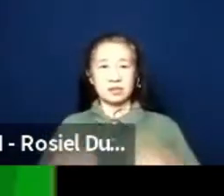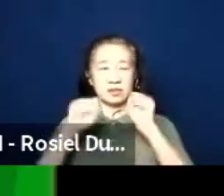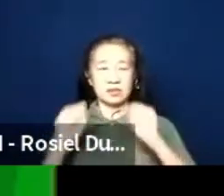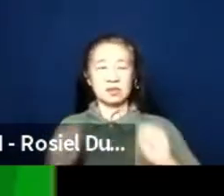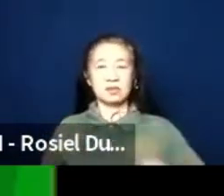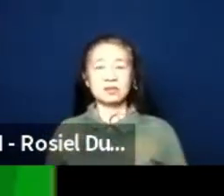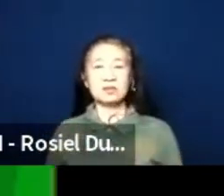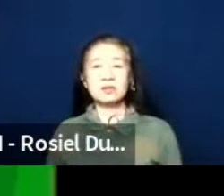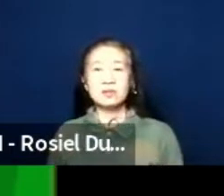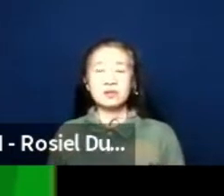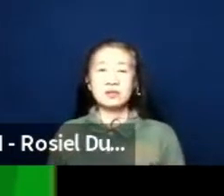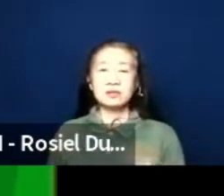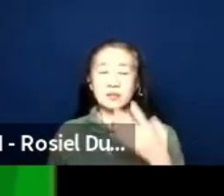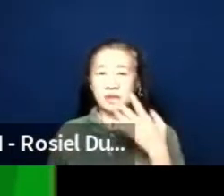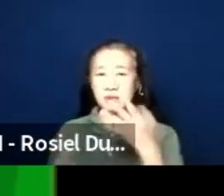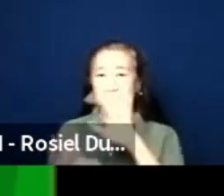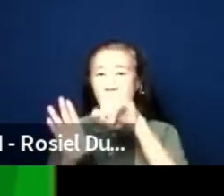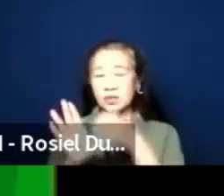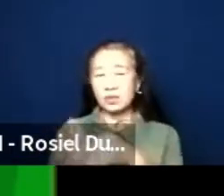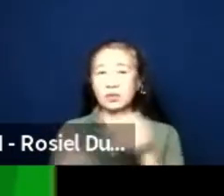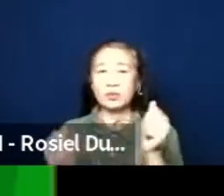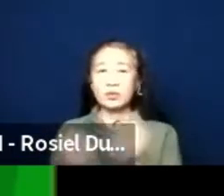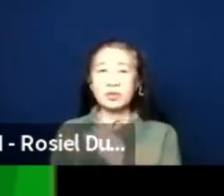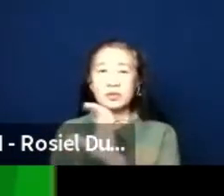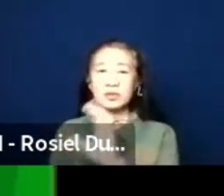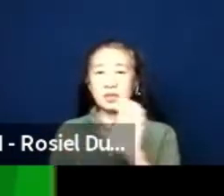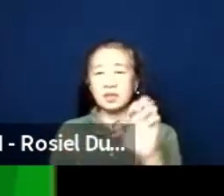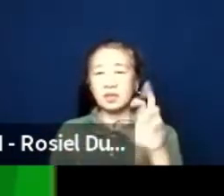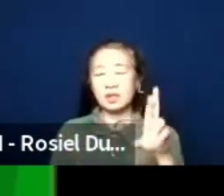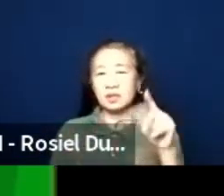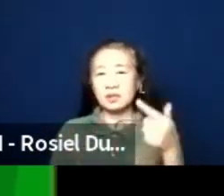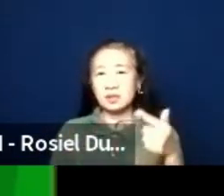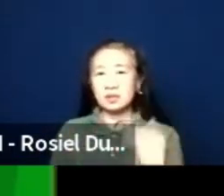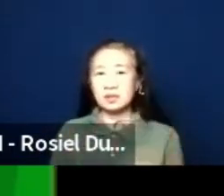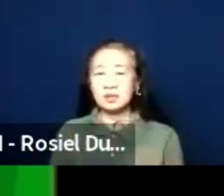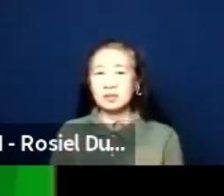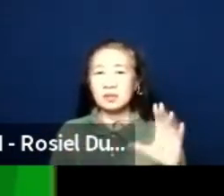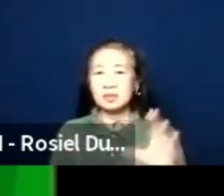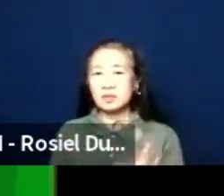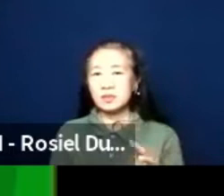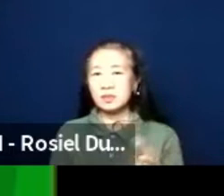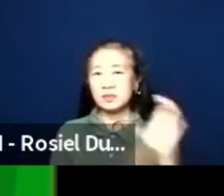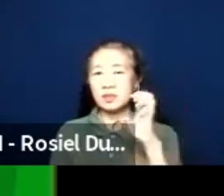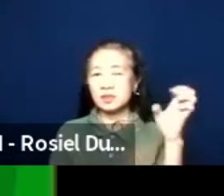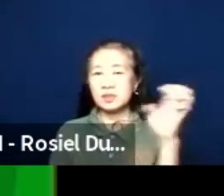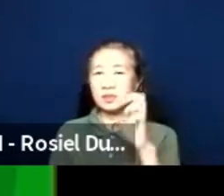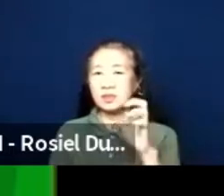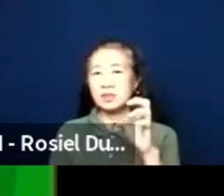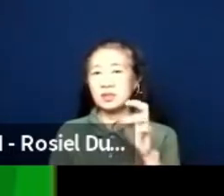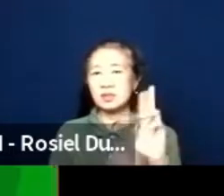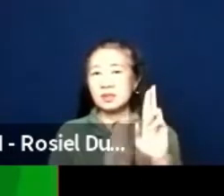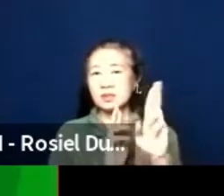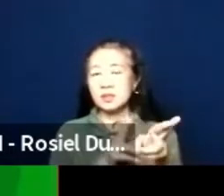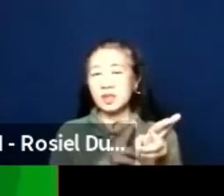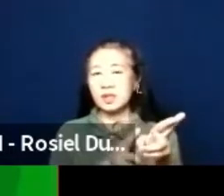Okay, this one in a joint effort with the CERG or Composite Emergency Response Group, we conduct a community-based training